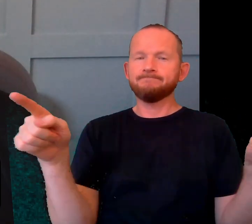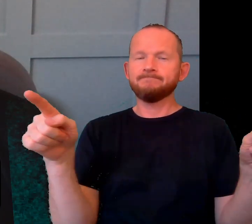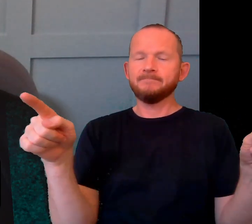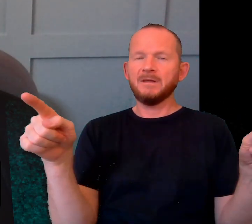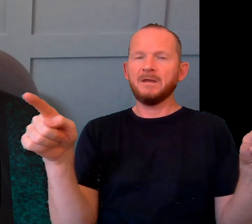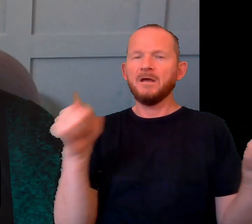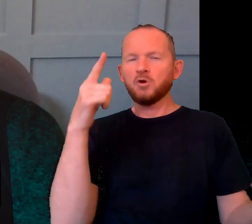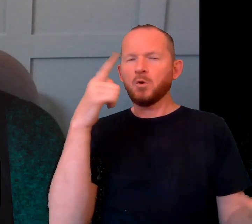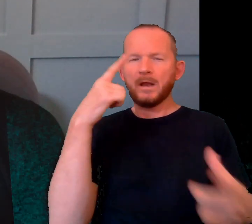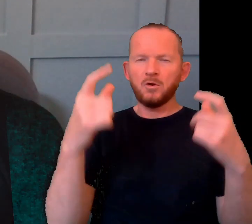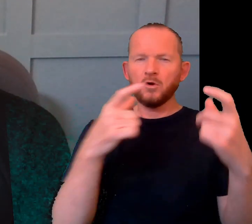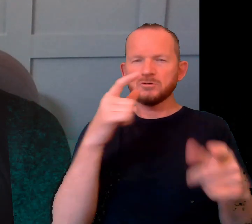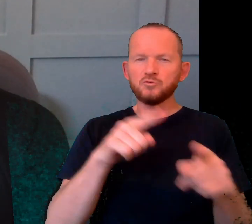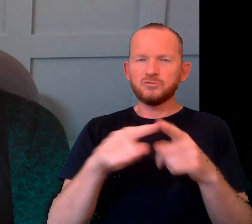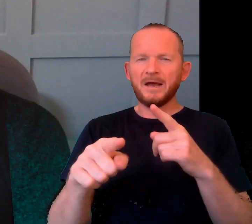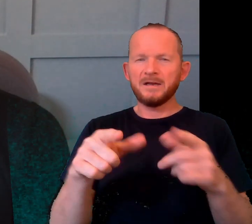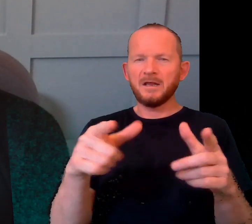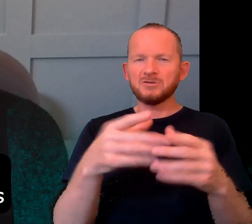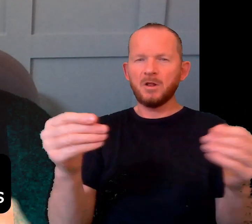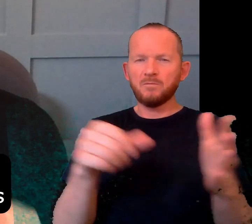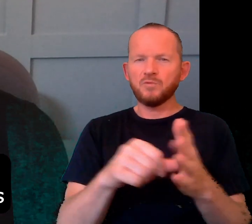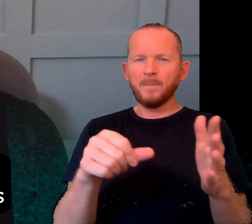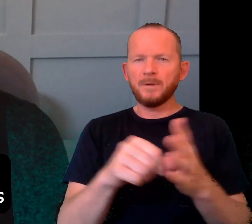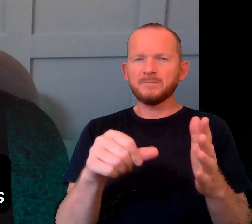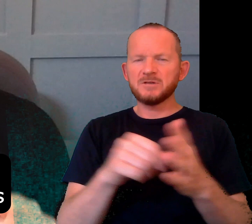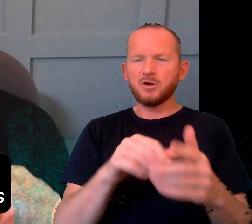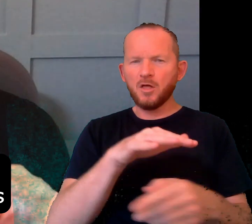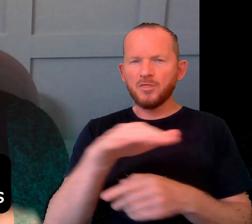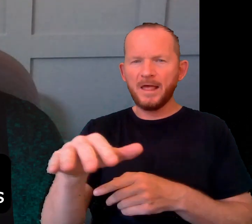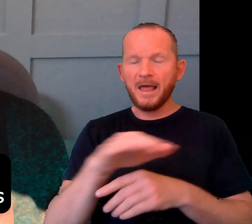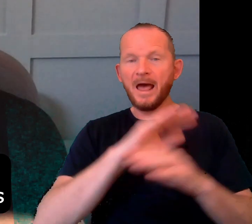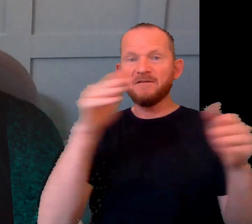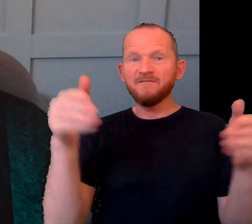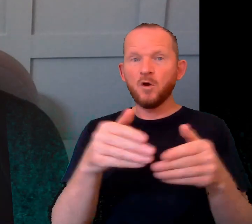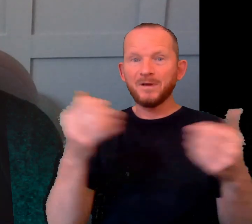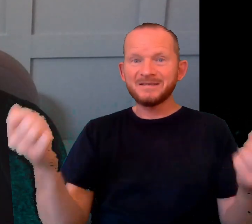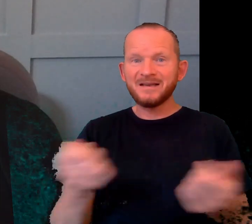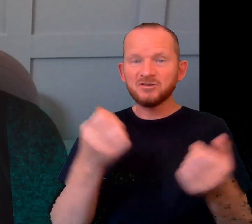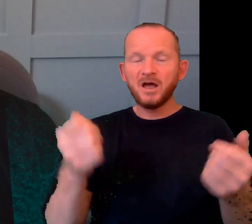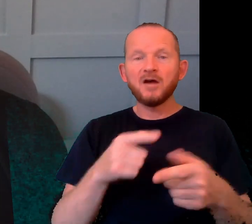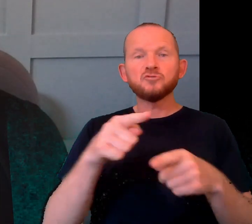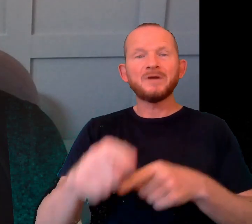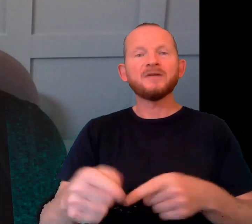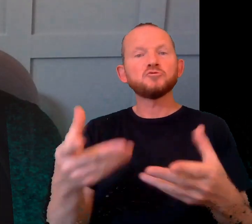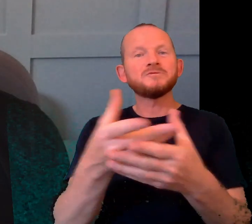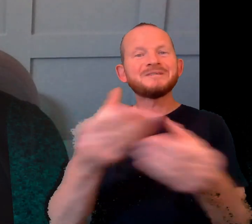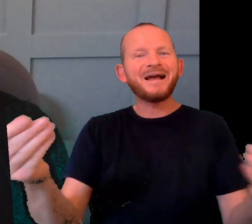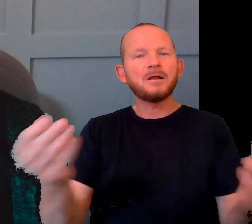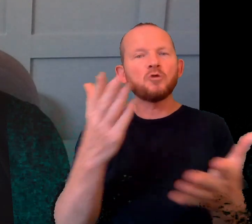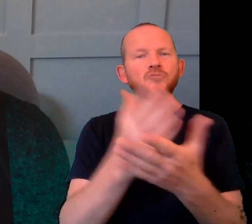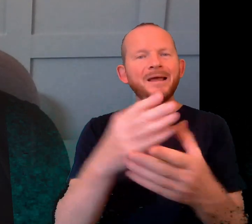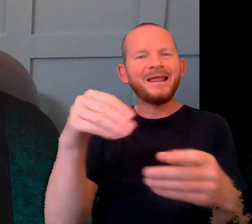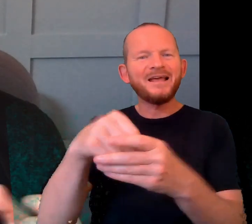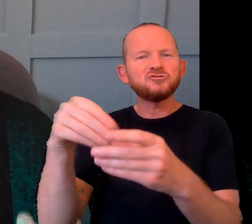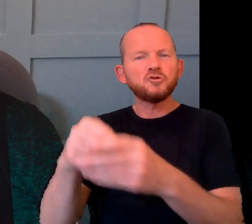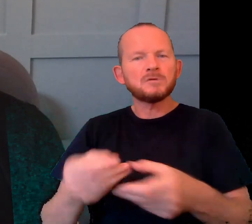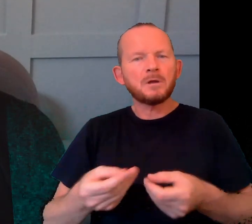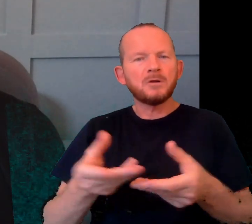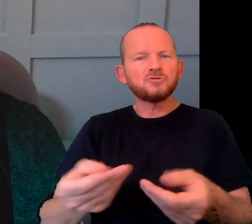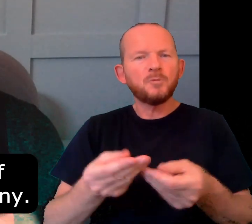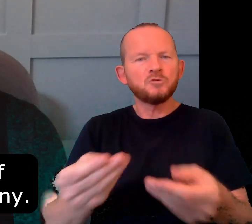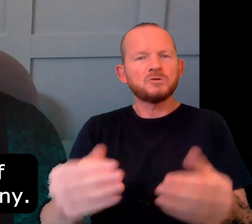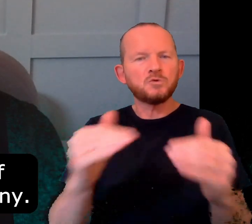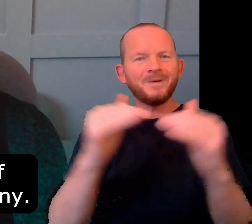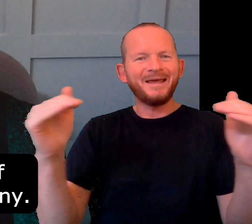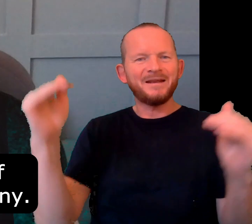make, so we don't get caught up in trying to solve problems that don't exist, and can instead focus our energy on trying to tackle the real issues